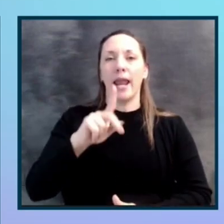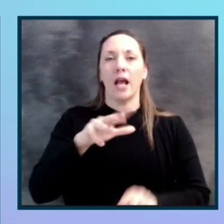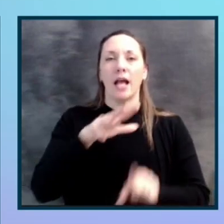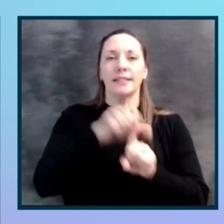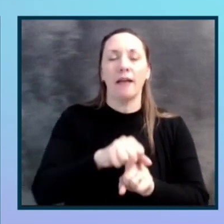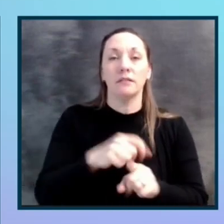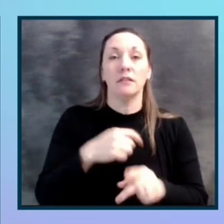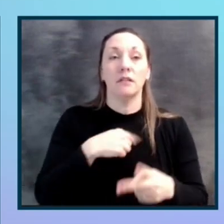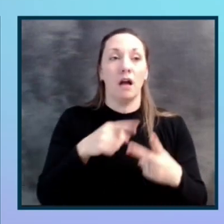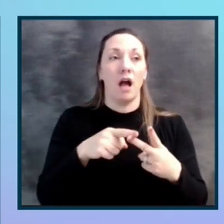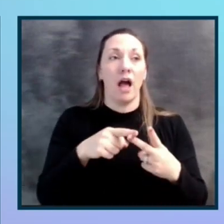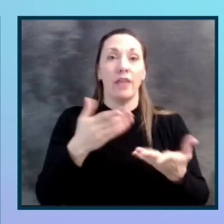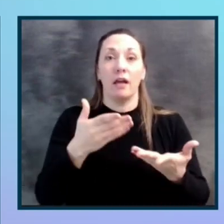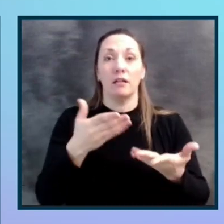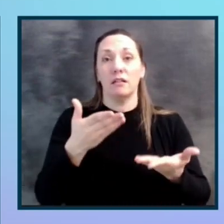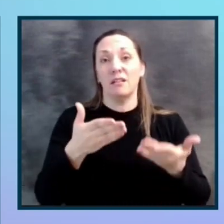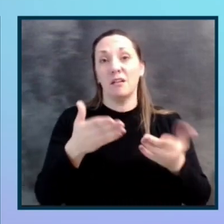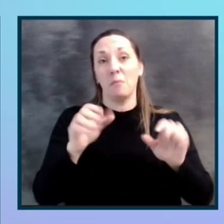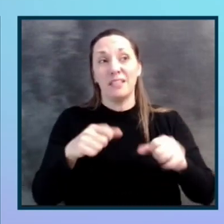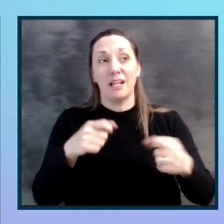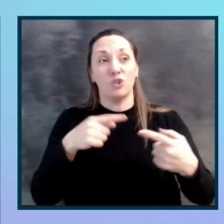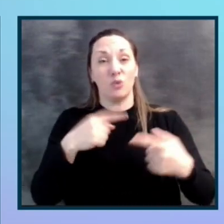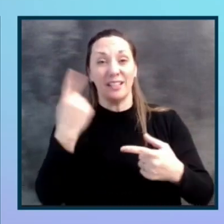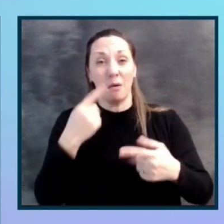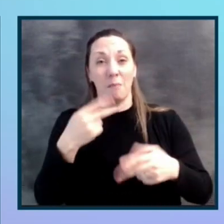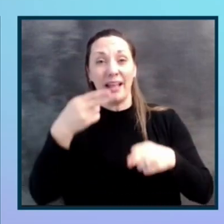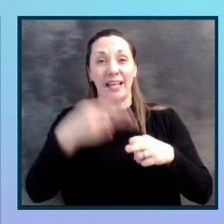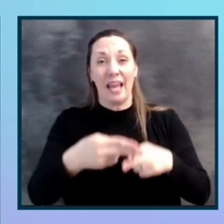potentially triggering somebody by naming the topic?